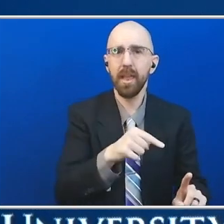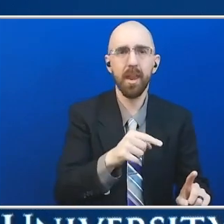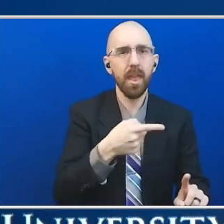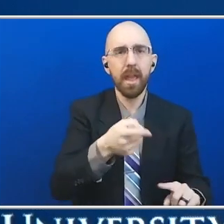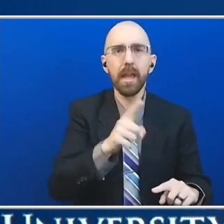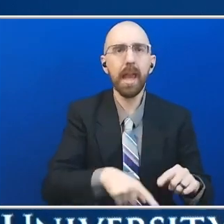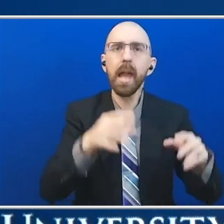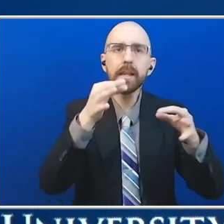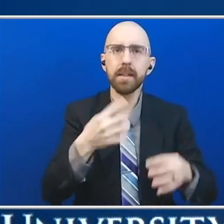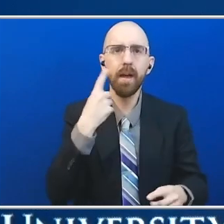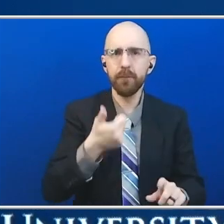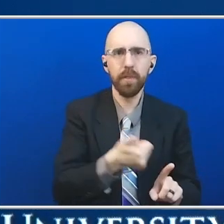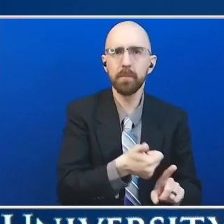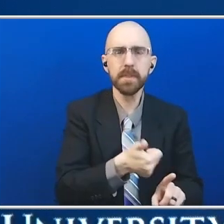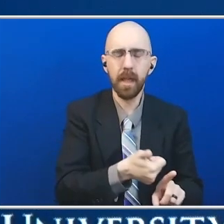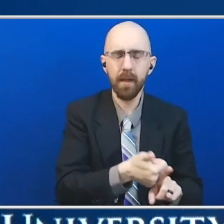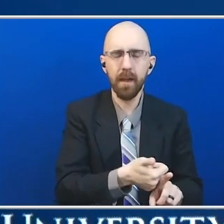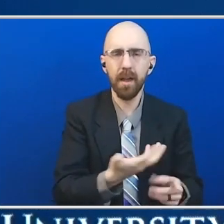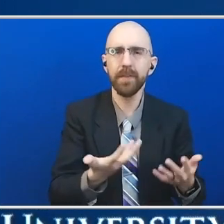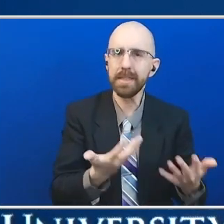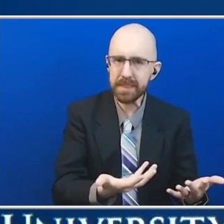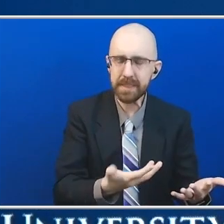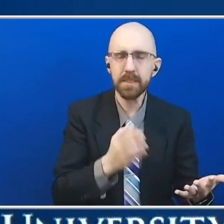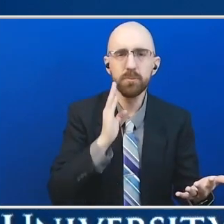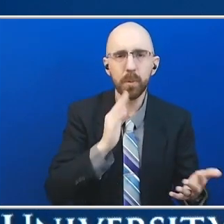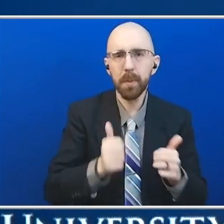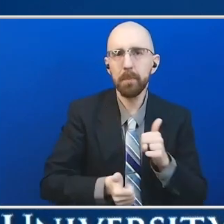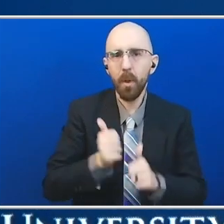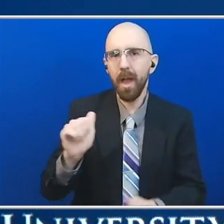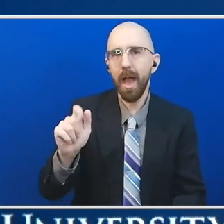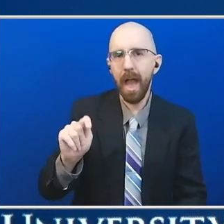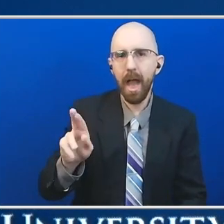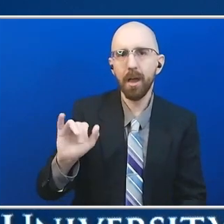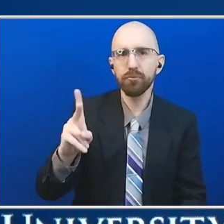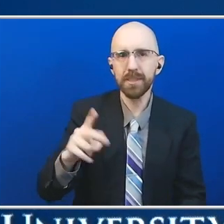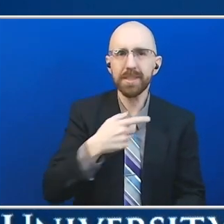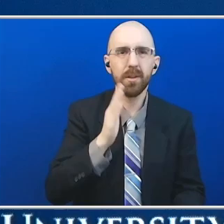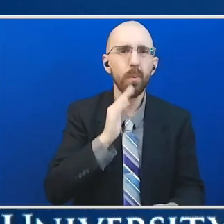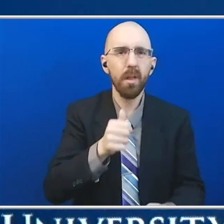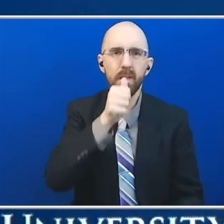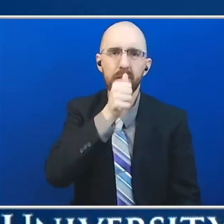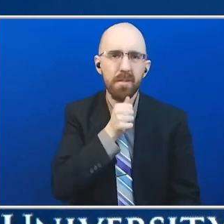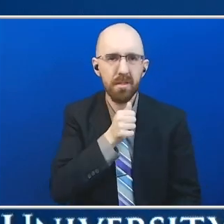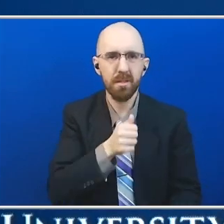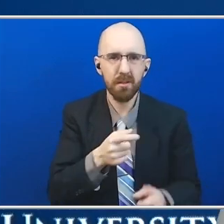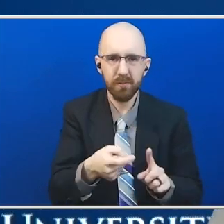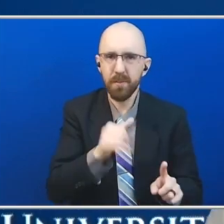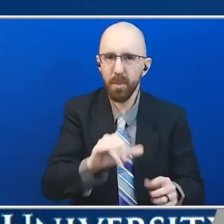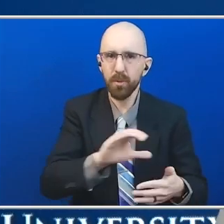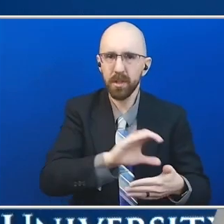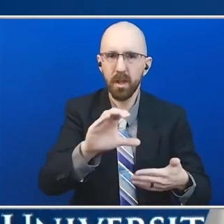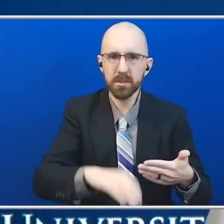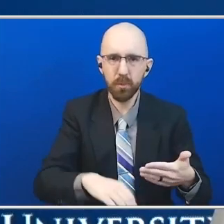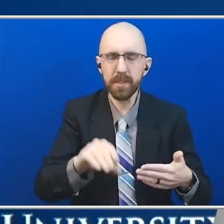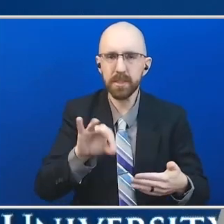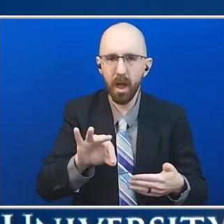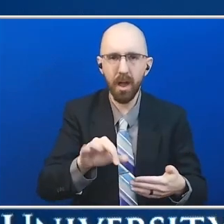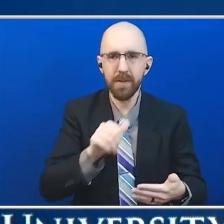for themselves who are going to be the most vulnerable and suffer the most from these consequences of not being